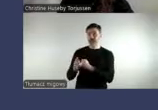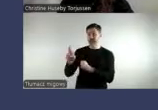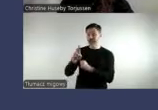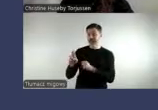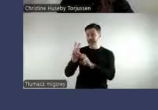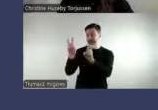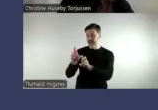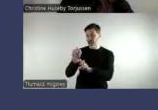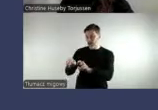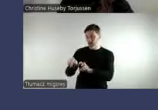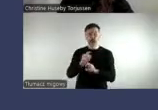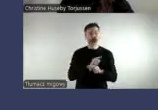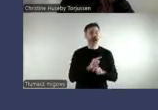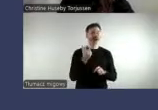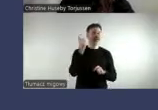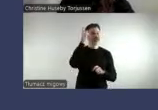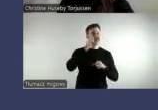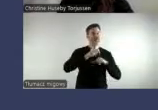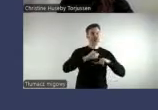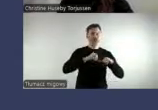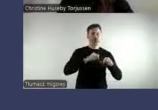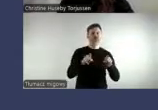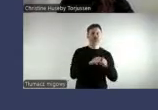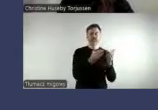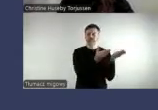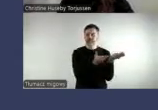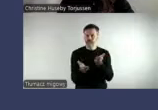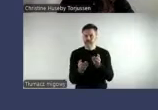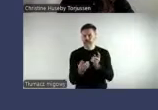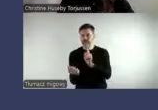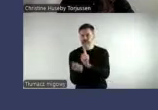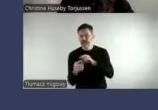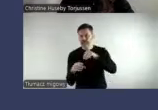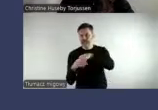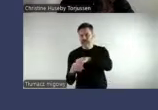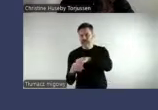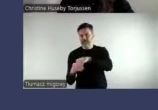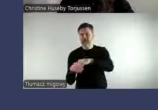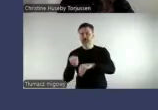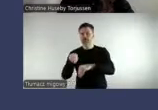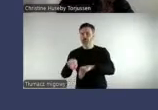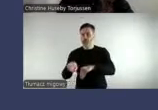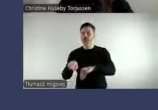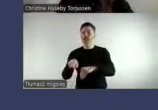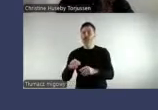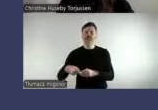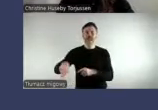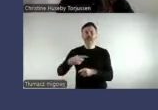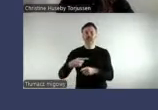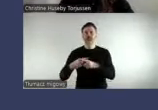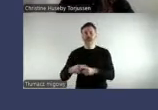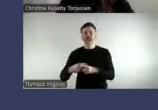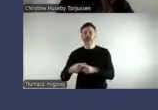good decision basis for those who need to make those hard decisions. We may also help to prioritize measures